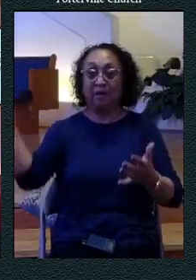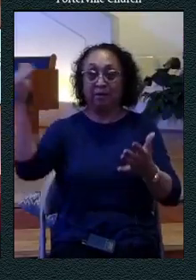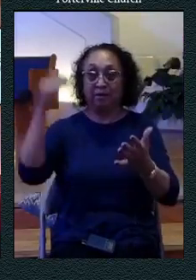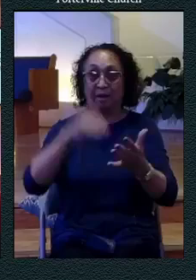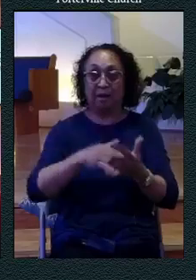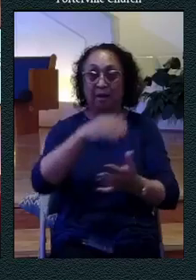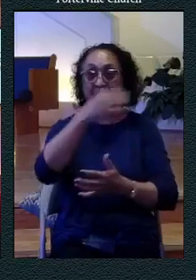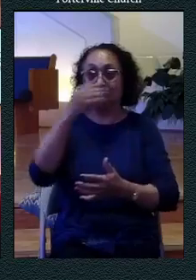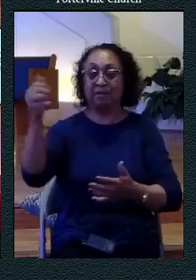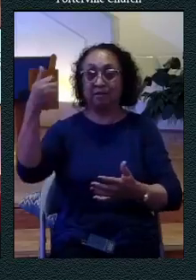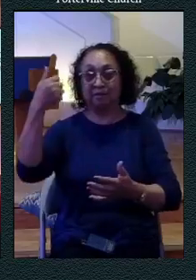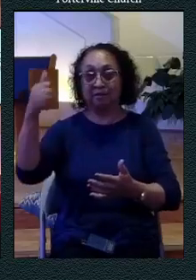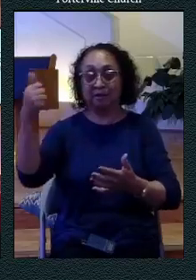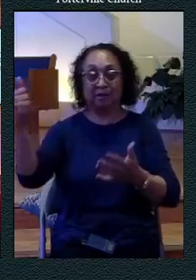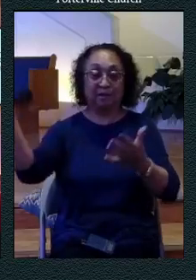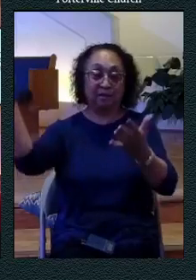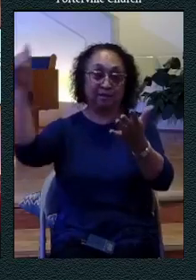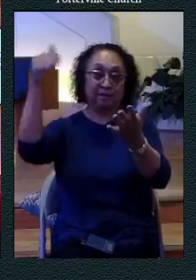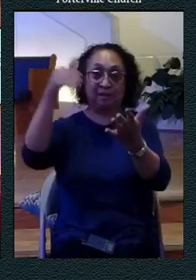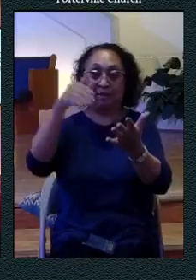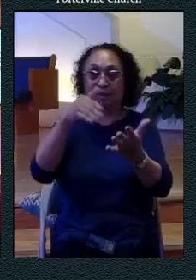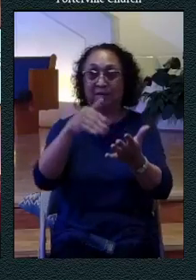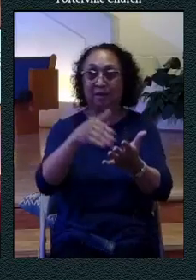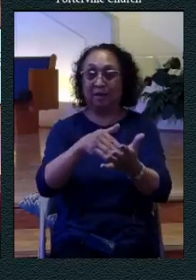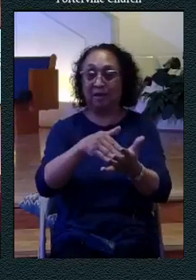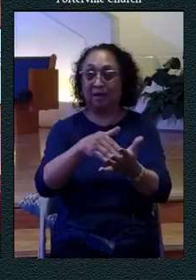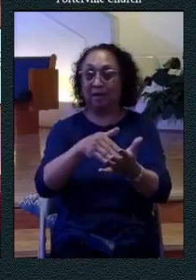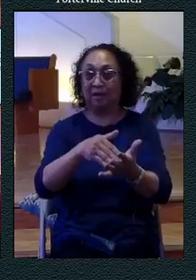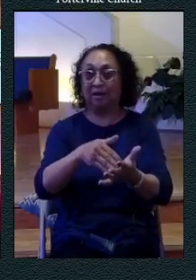sea. Thousands and